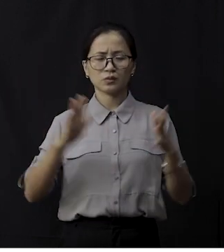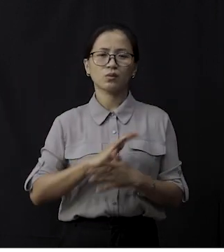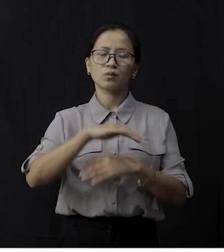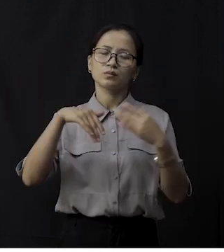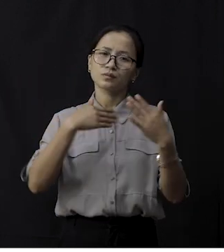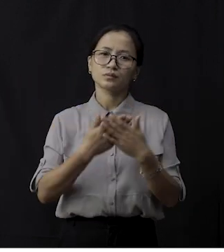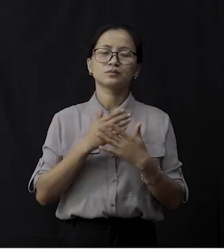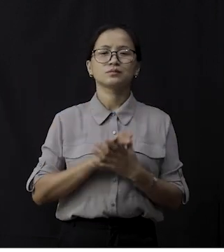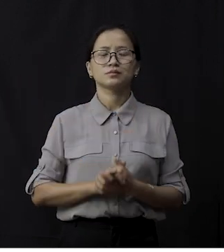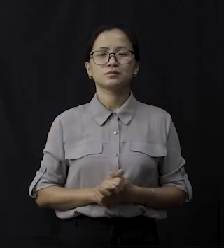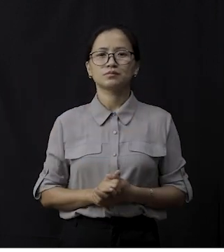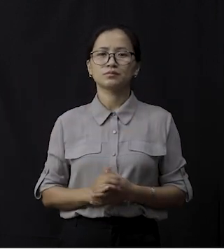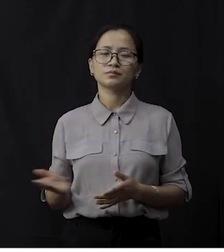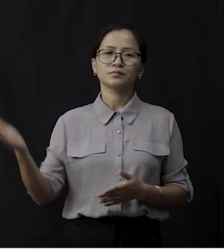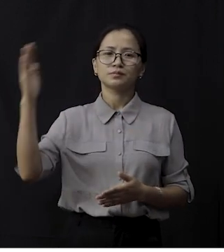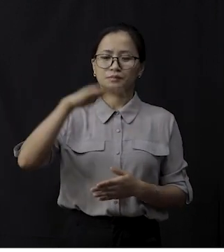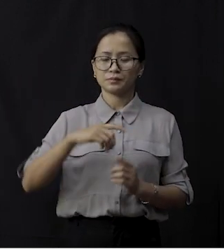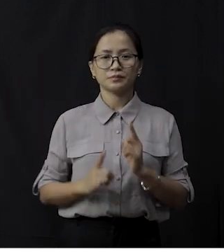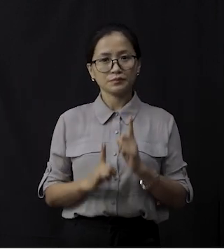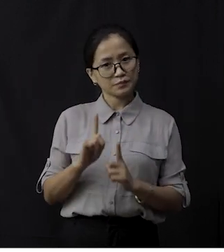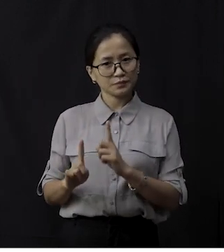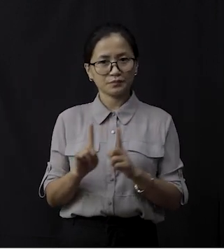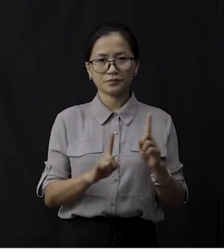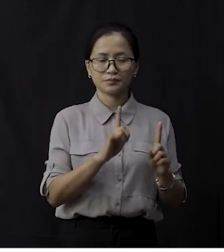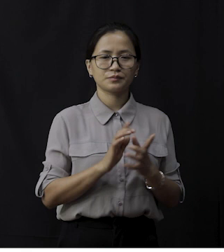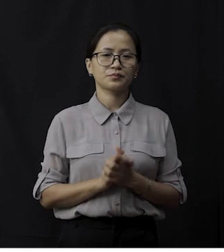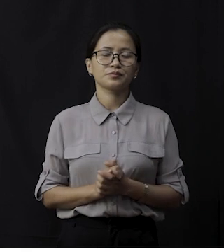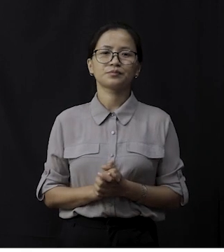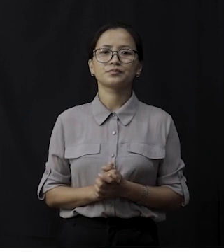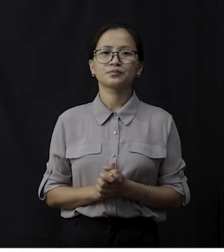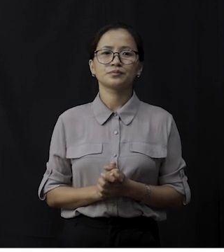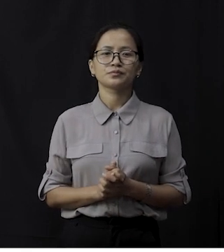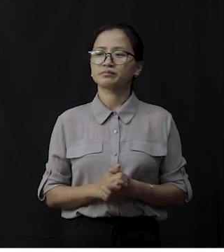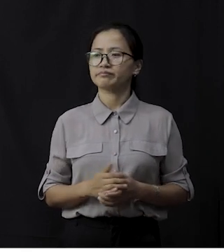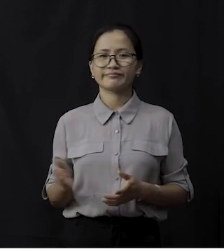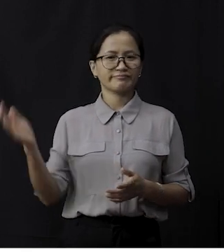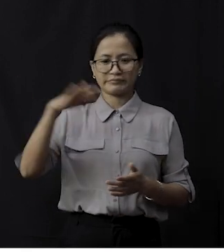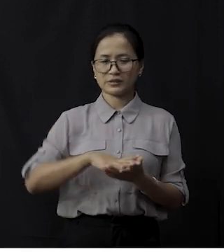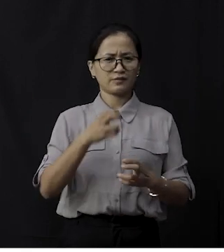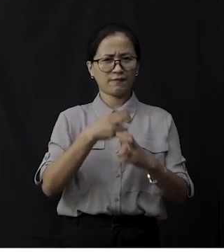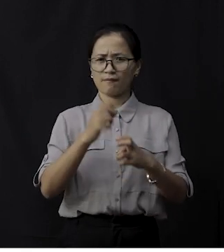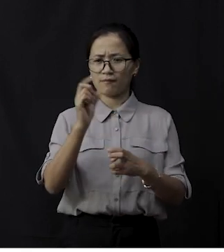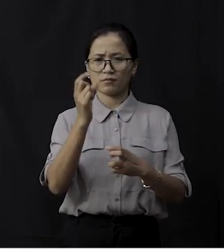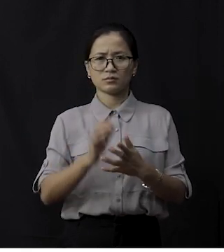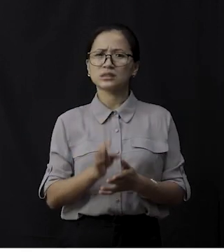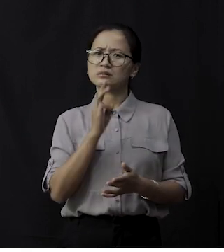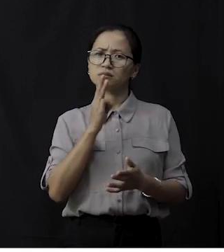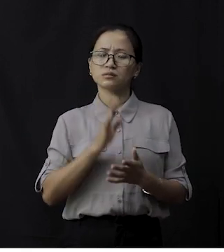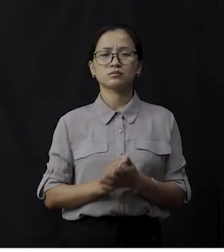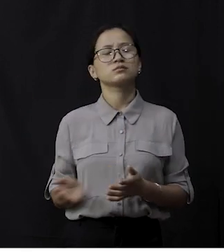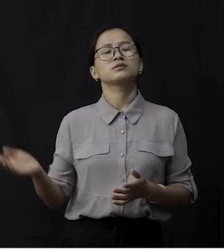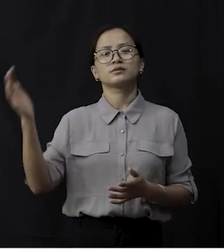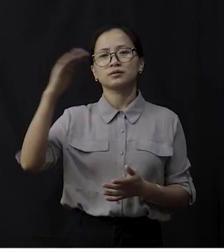this, they come from plants. Yes or no? They didn't come from rocks. They didn't come from water. They